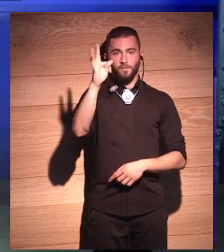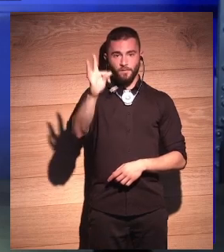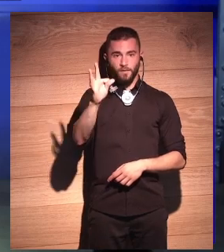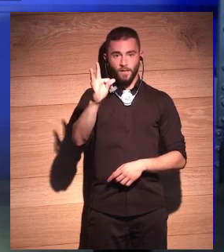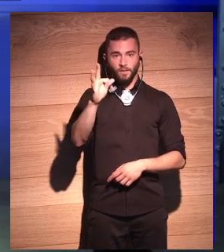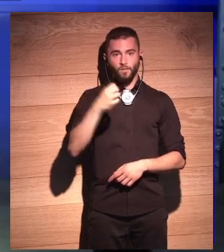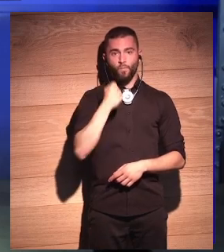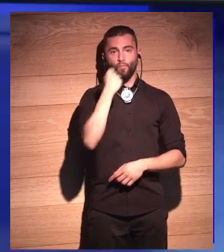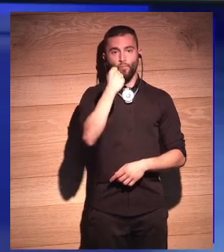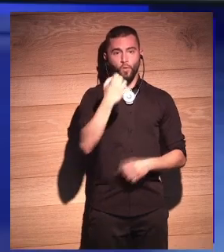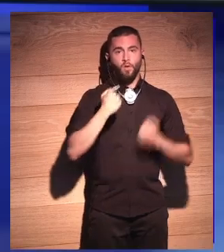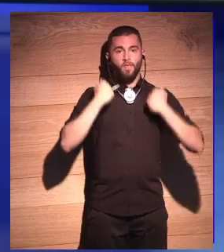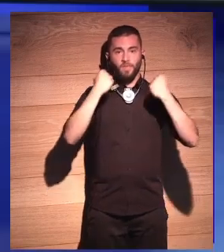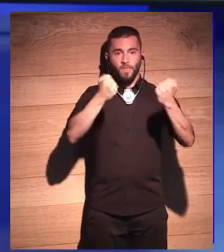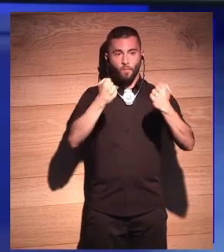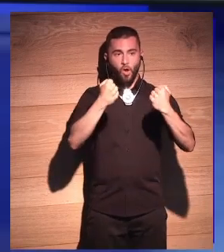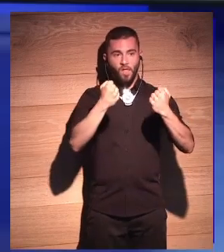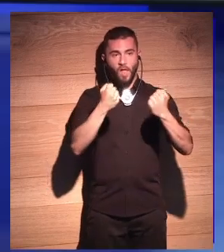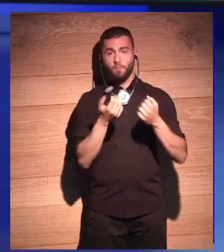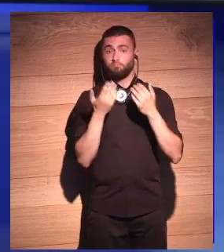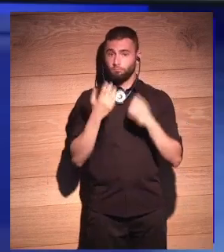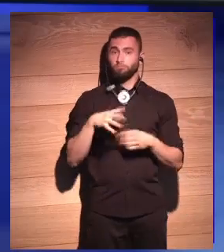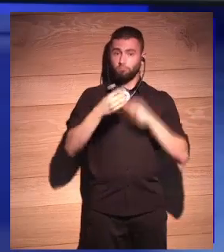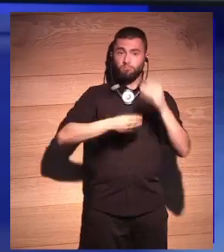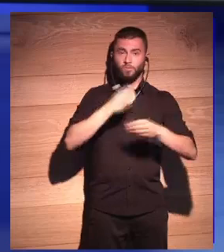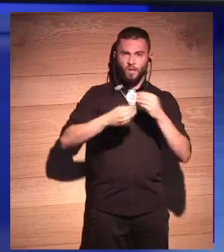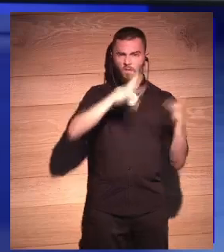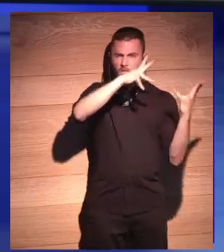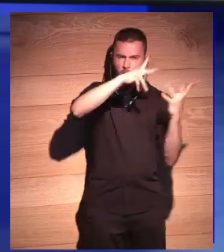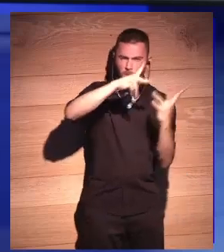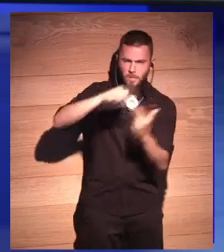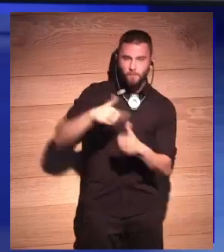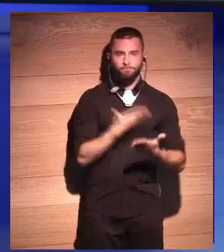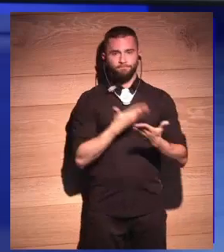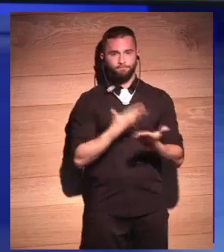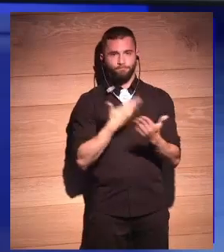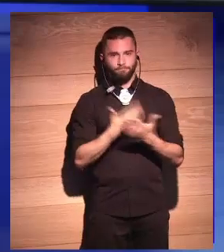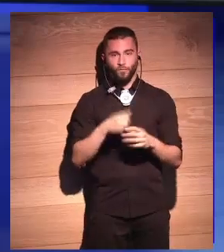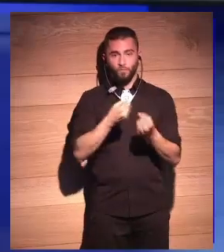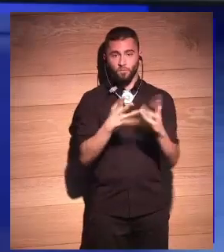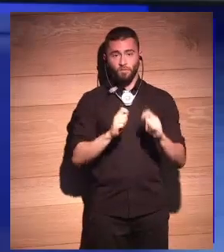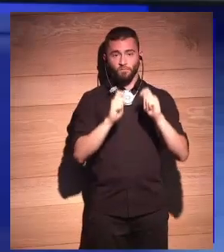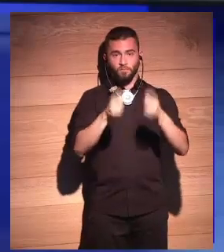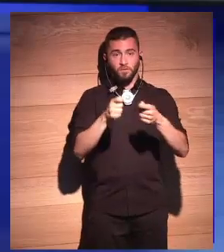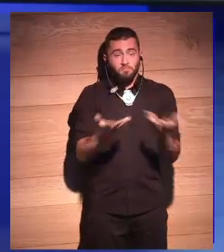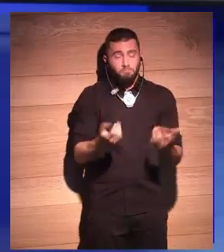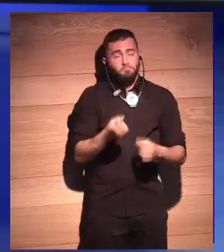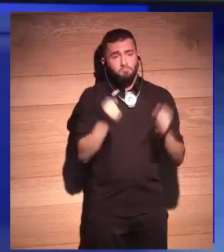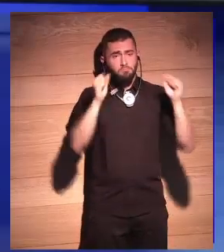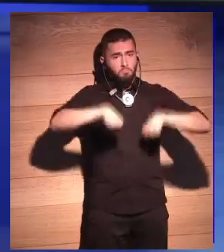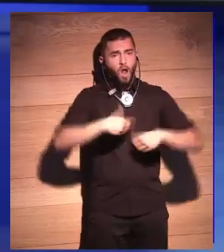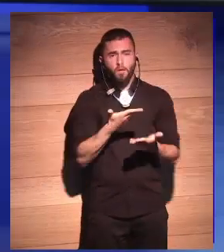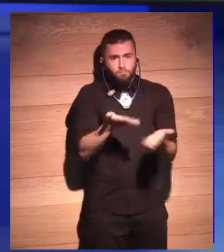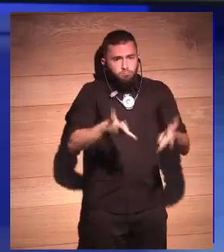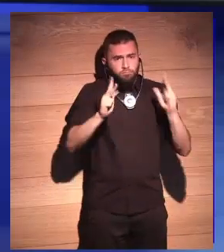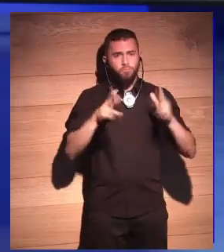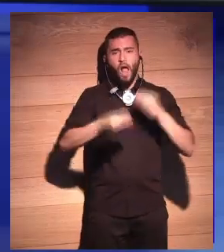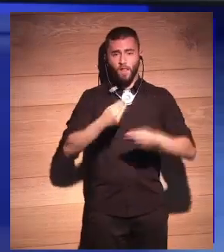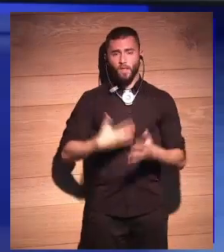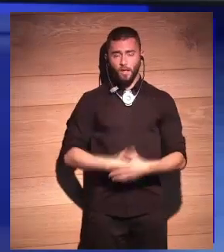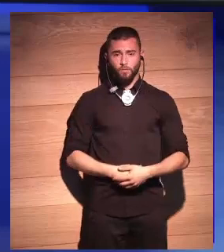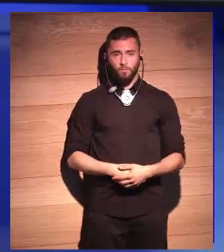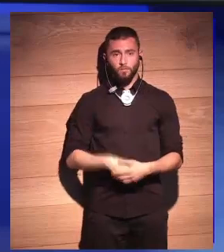did some maths, doubled it, came back and gave them a number. They went, cool, do it. The main takeaway from